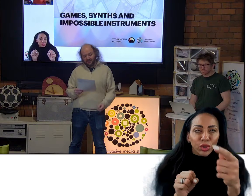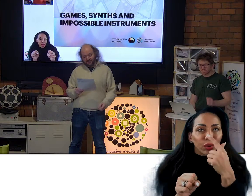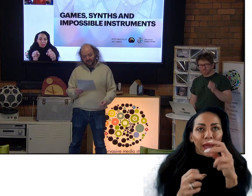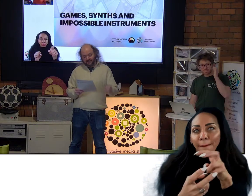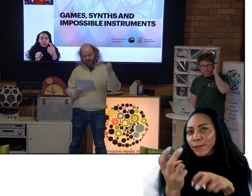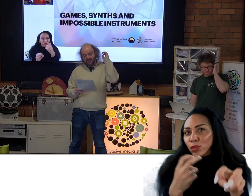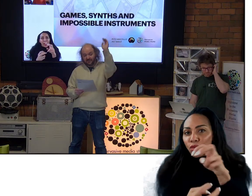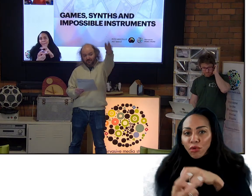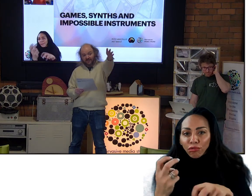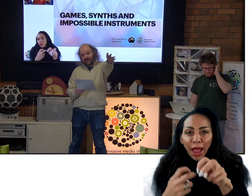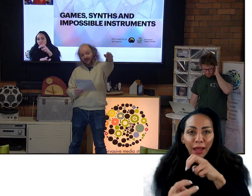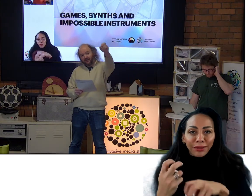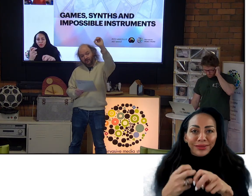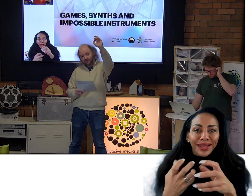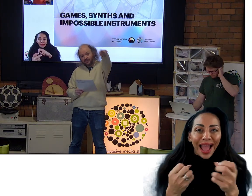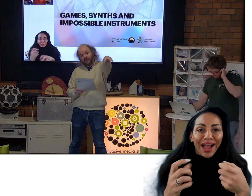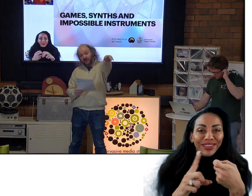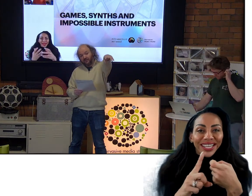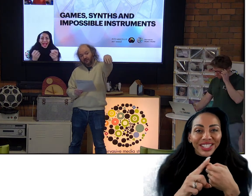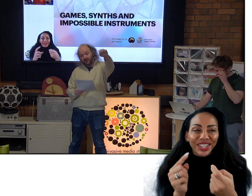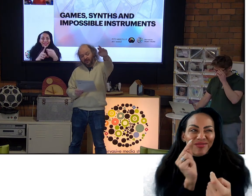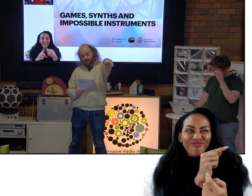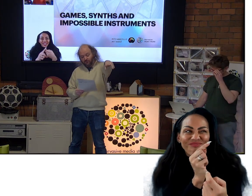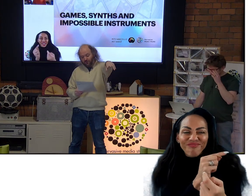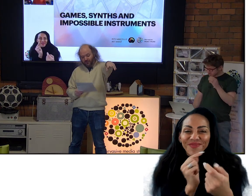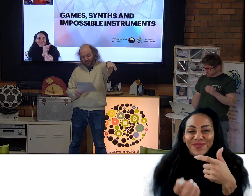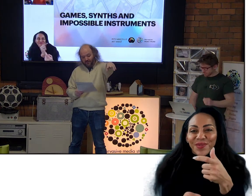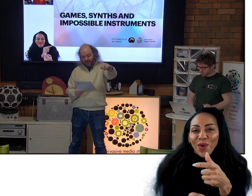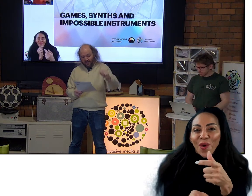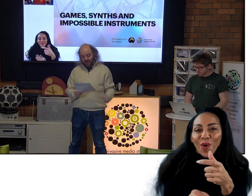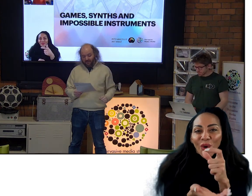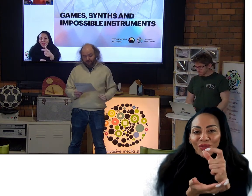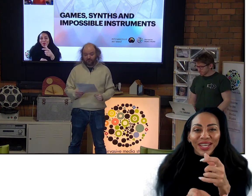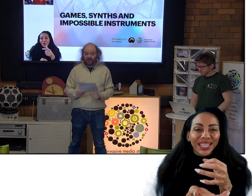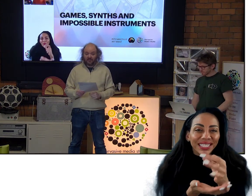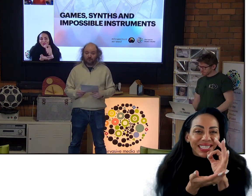around. There's a kitchen back there. You can grab some tea or coffee or a glass of water.